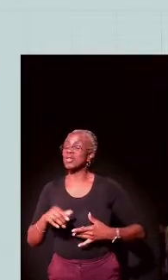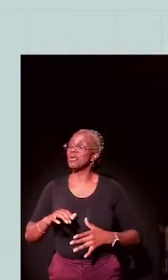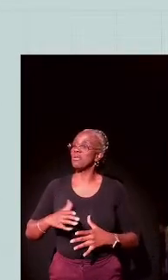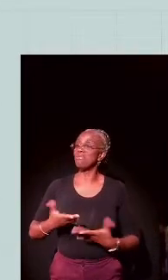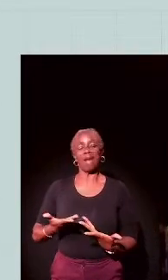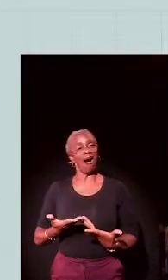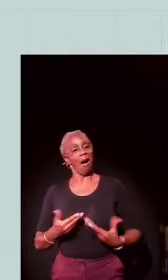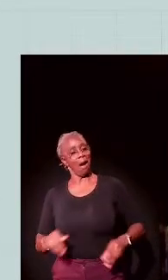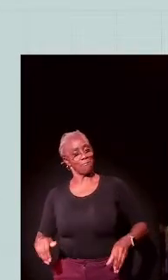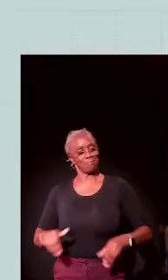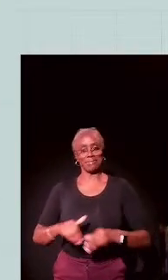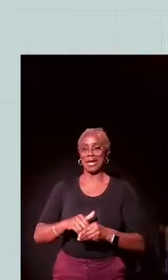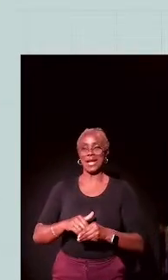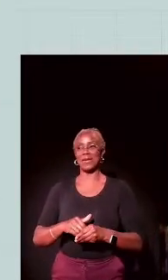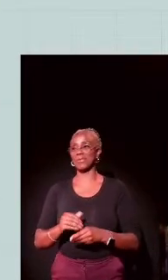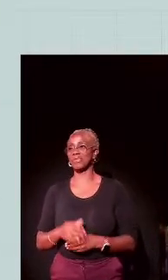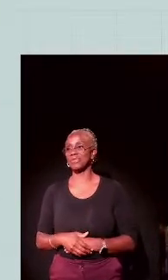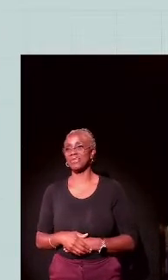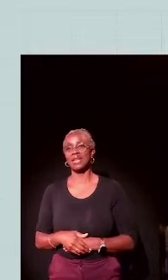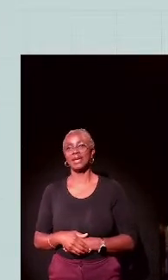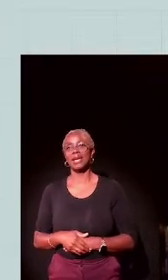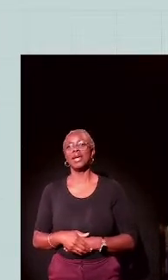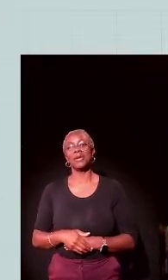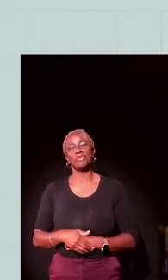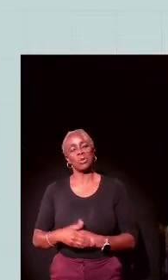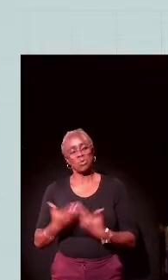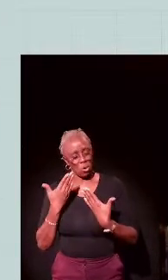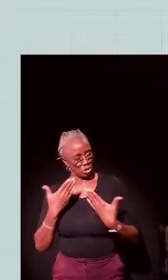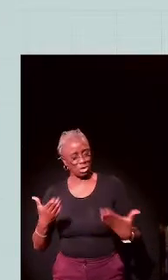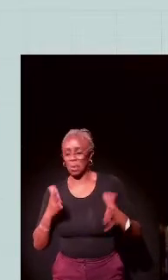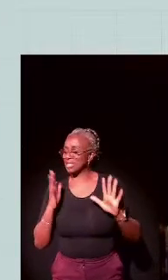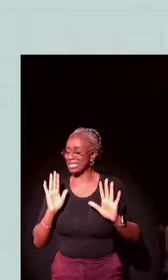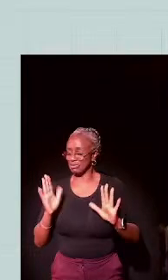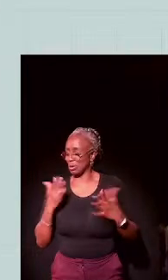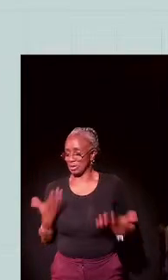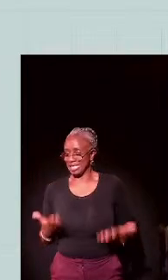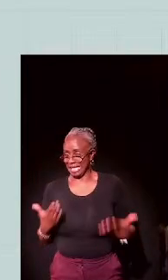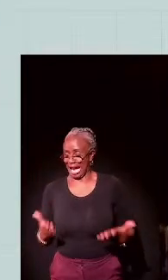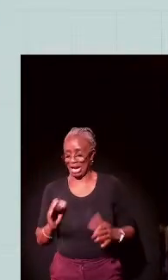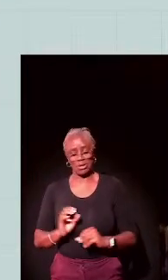it. I'm not including a demo today because I think I would run out of time if I did that.